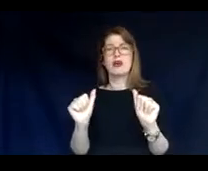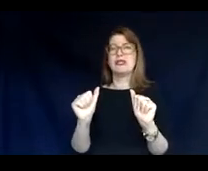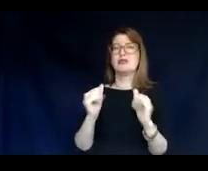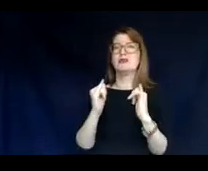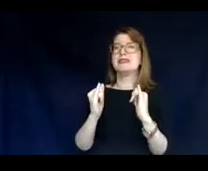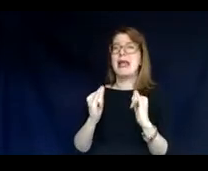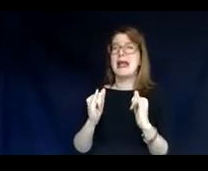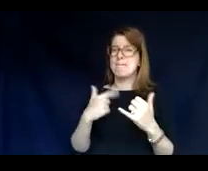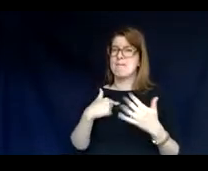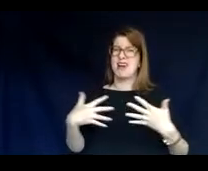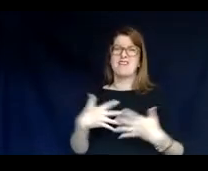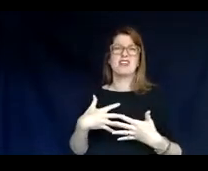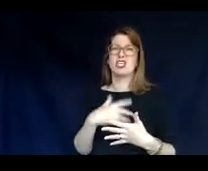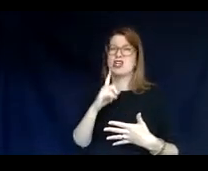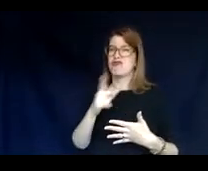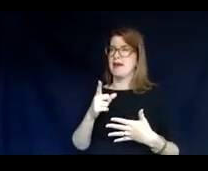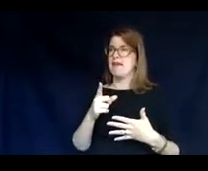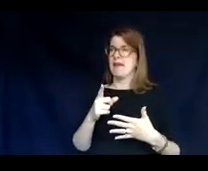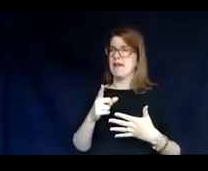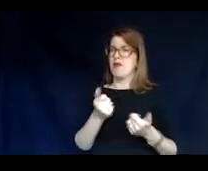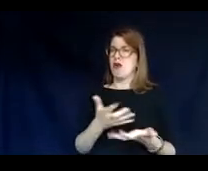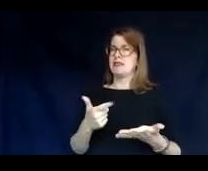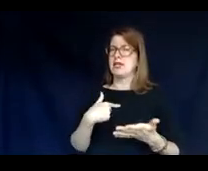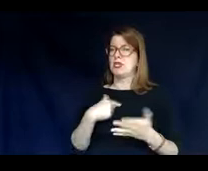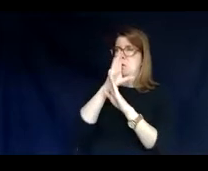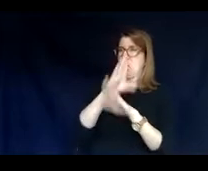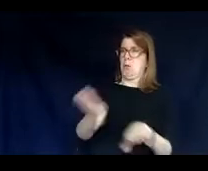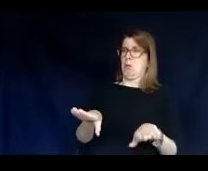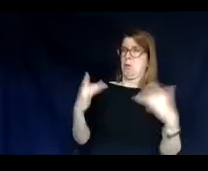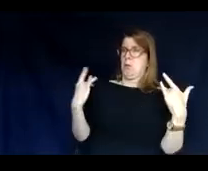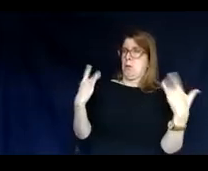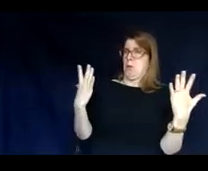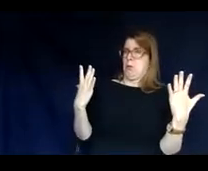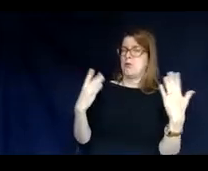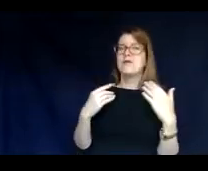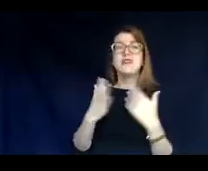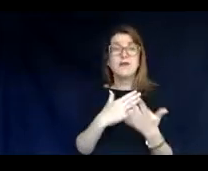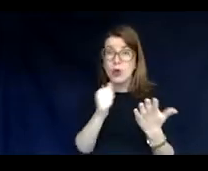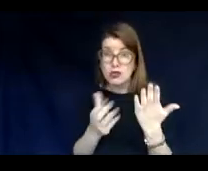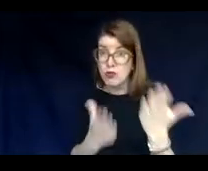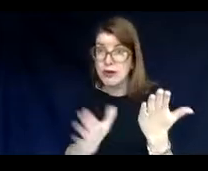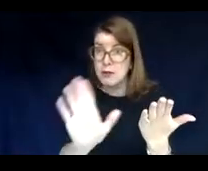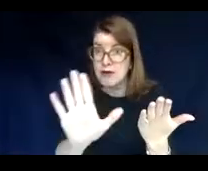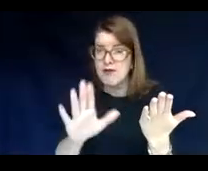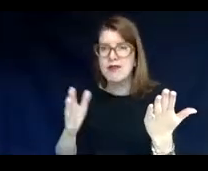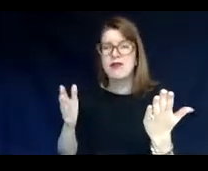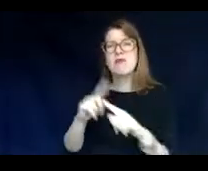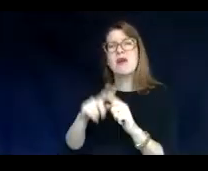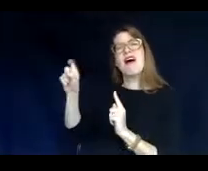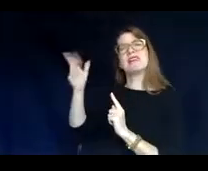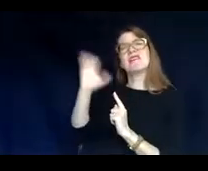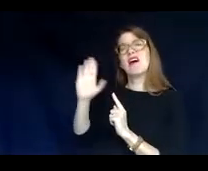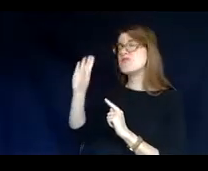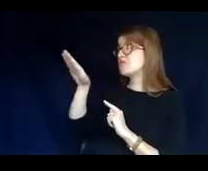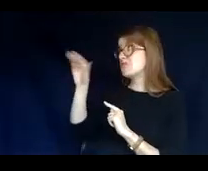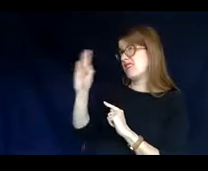my fear was compelling me to stay silent. And although I don't recommend it, I asked God to do a couple of different things. I said, look, God, if